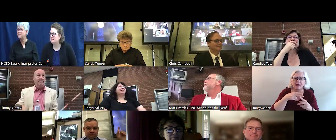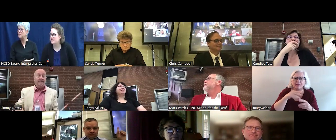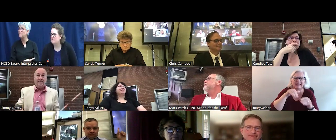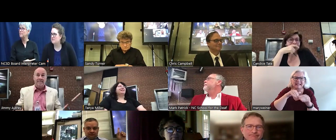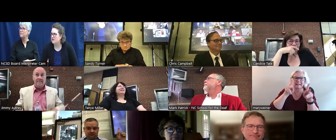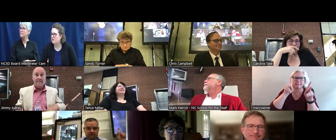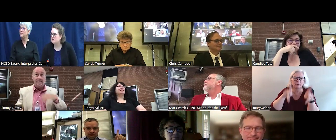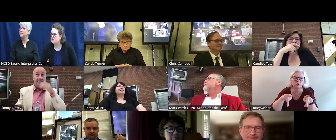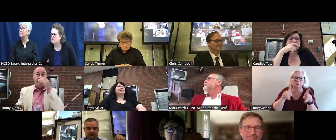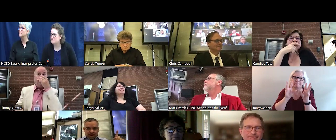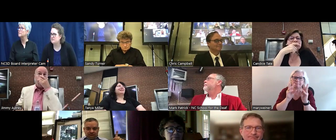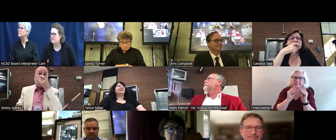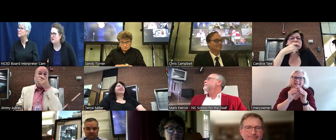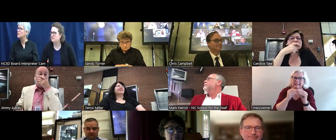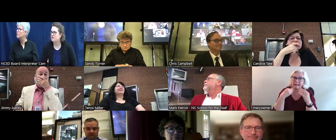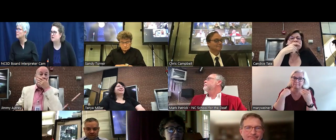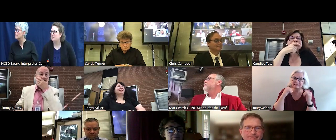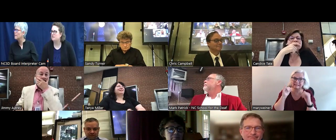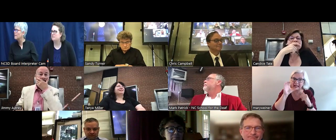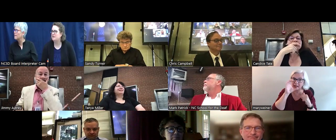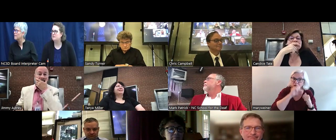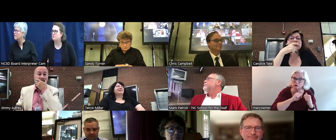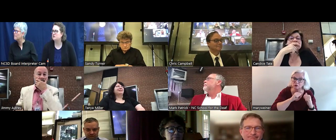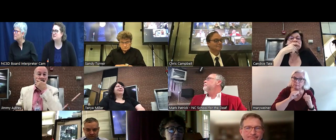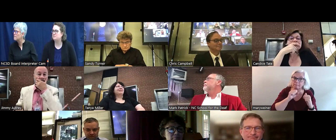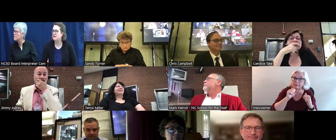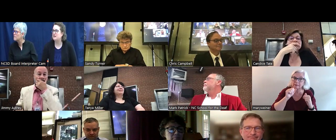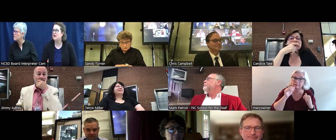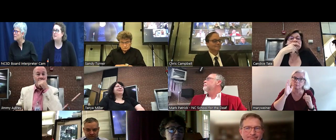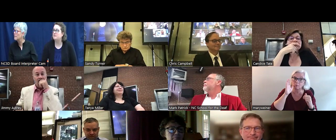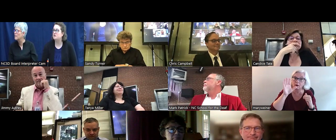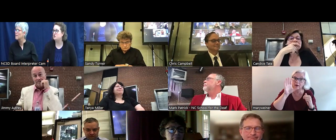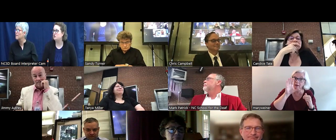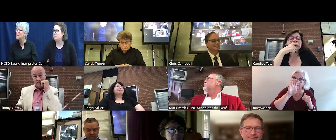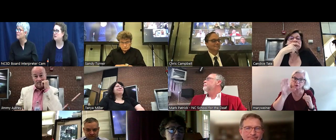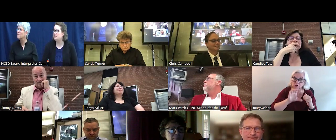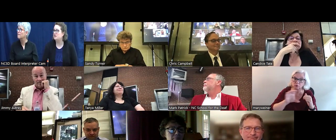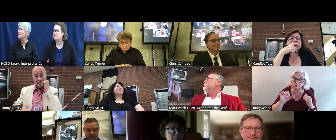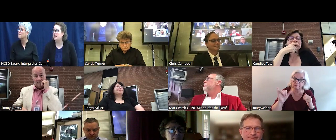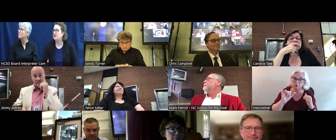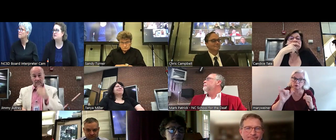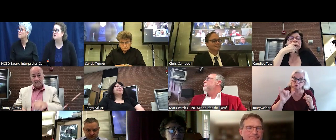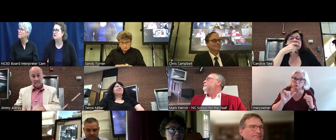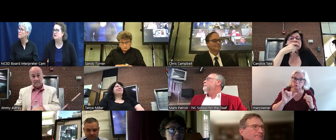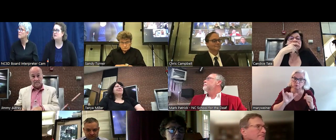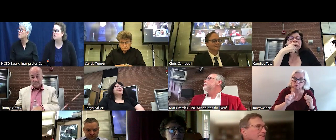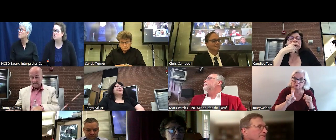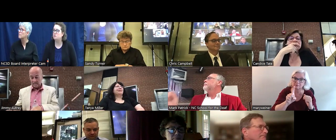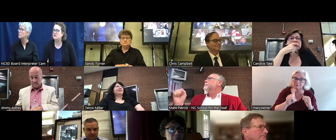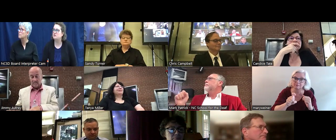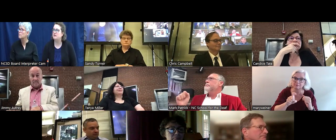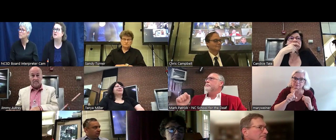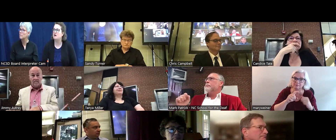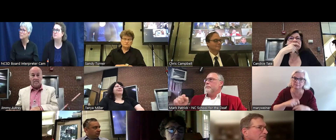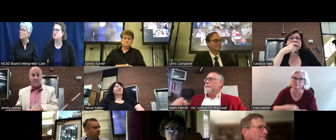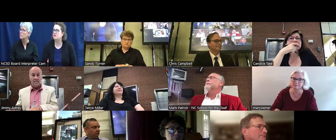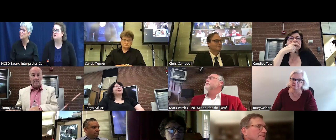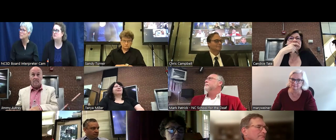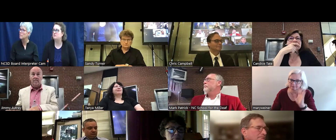This is Tammy. My question is about the in-person meeting. I'm assuming that Zoom will still be